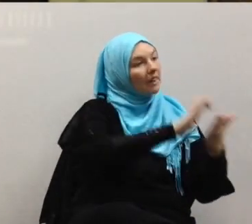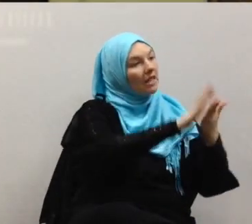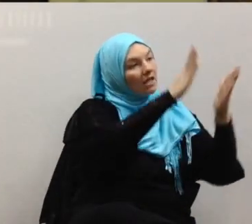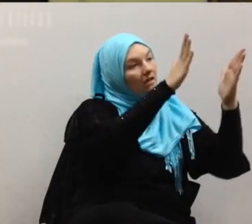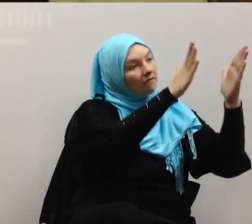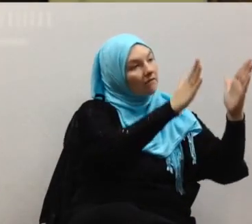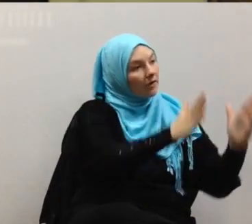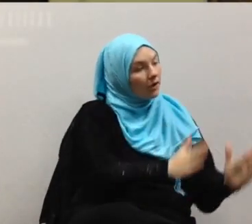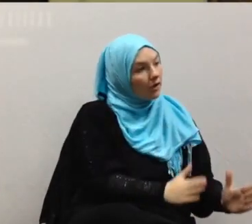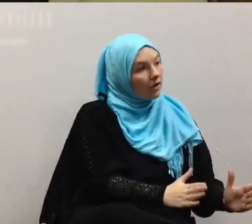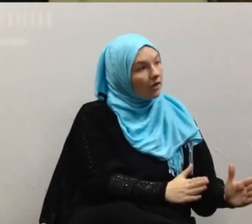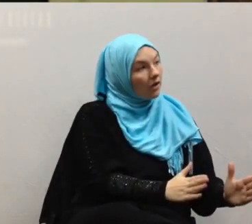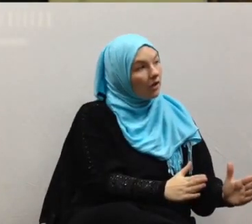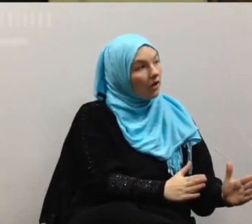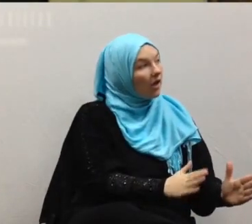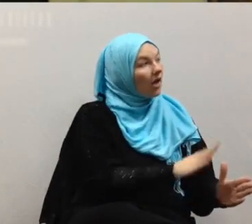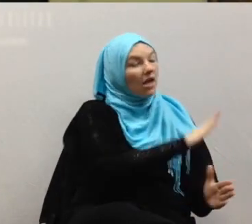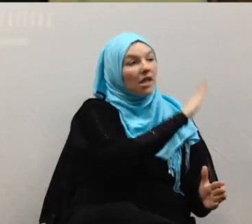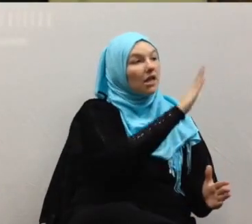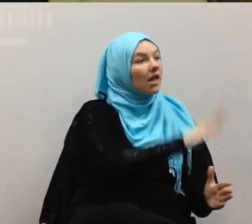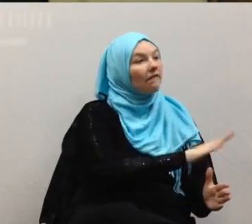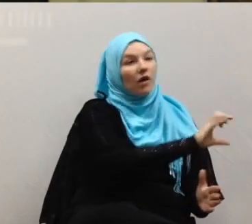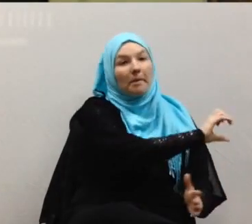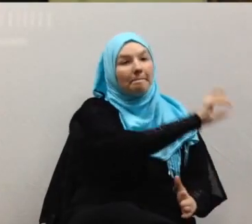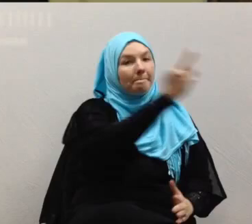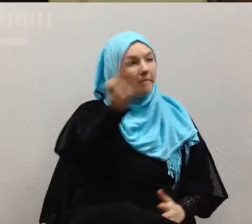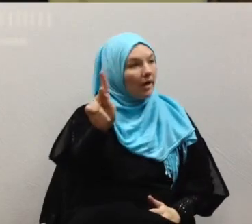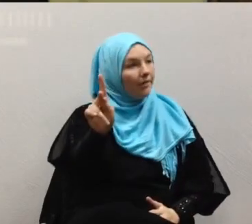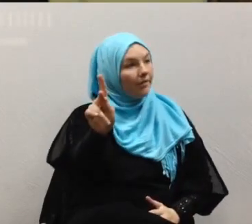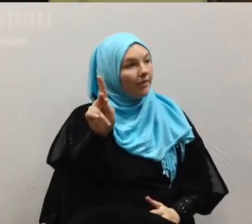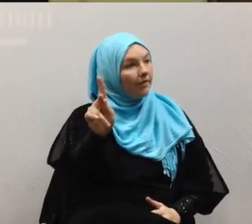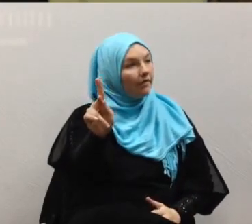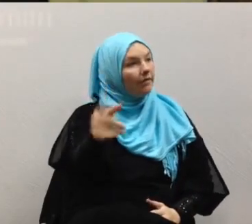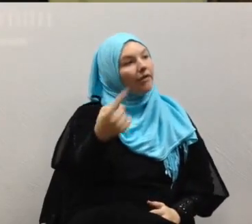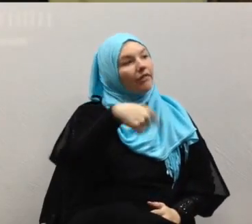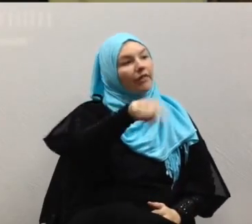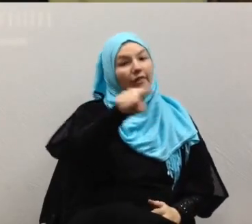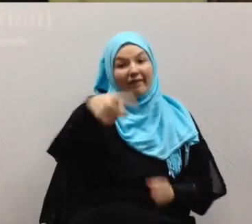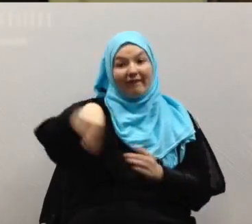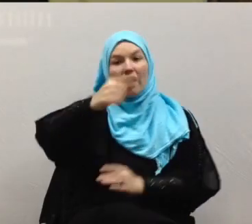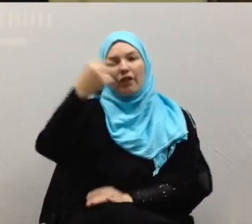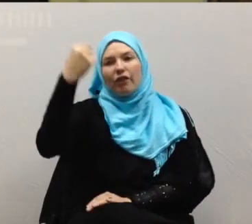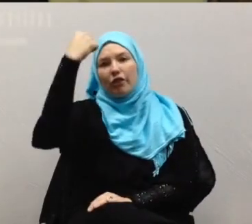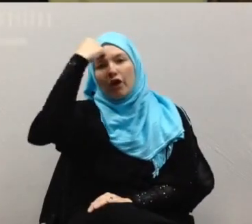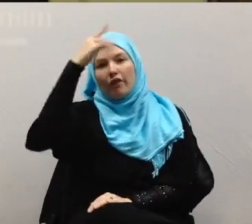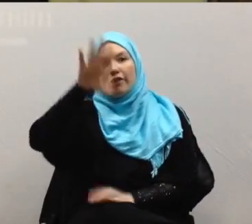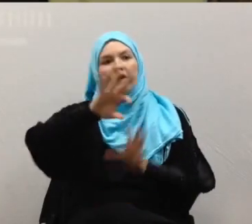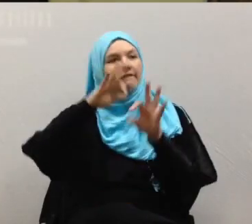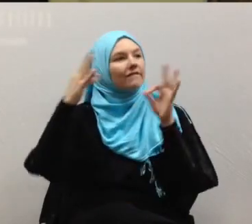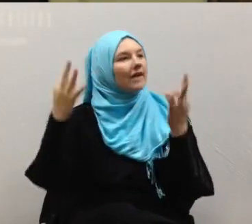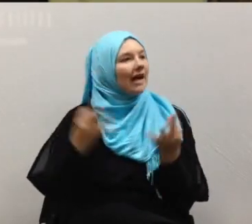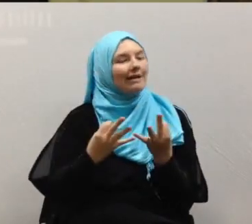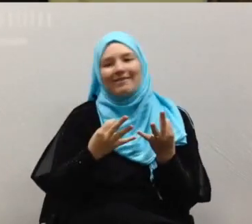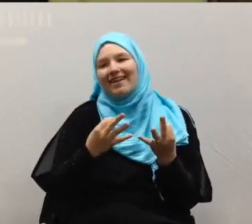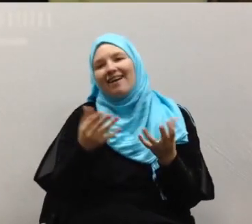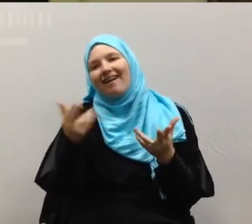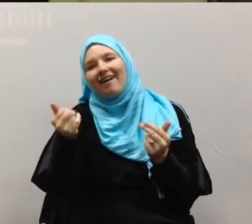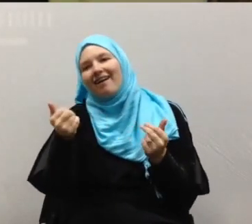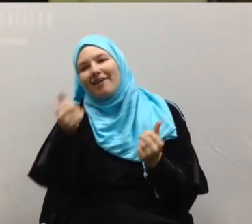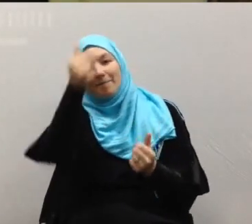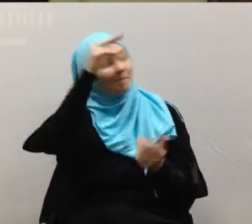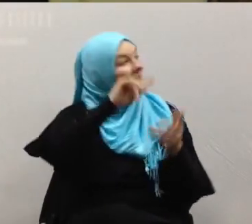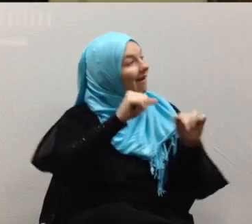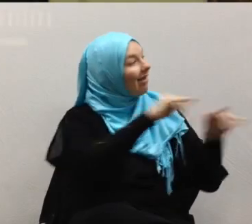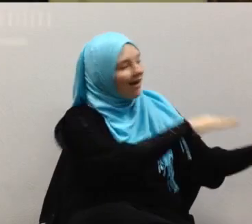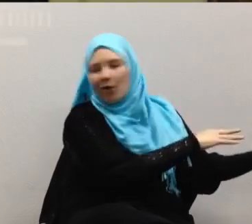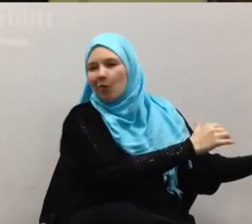that their families will be your booties, your spoils, after they get defeated in Mecca.